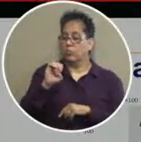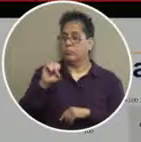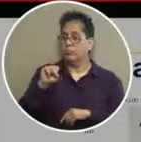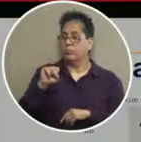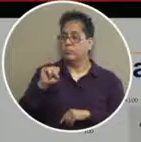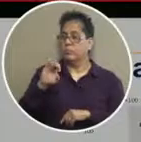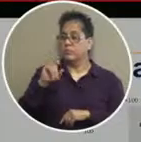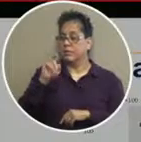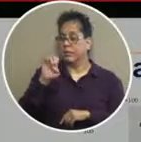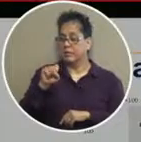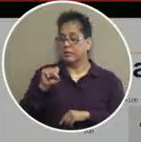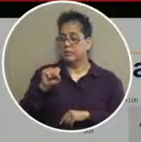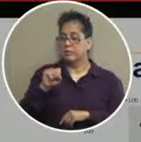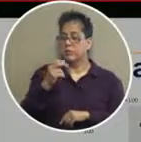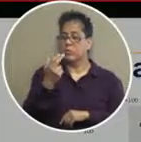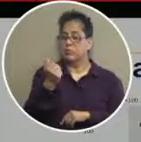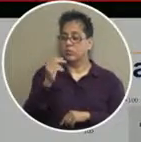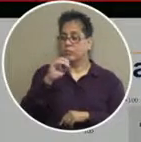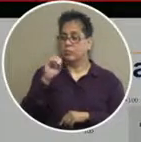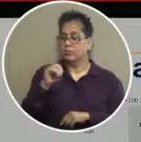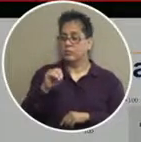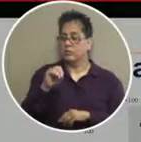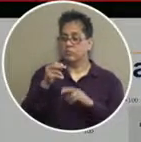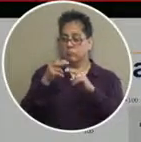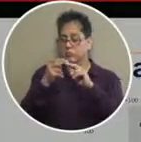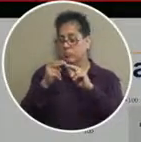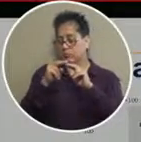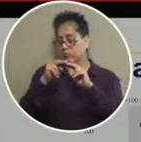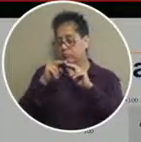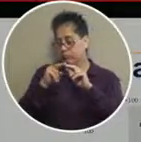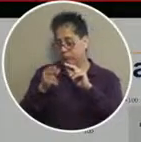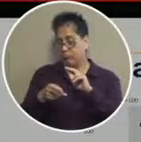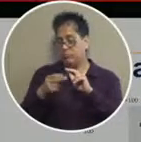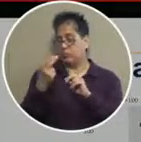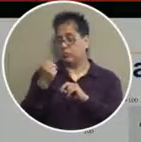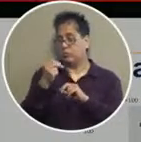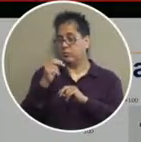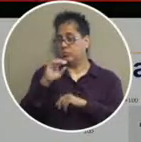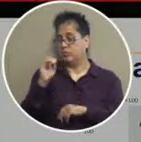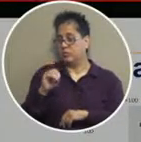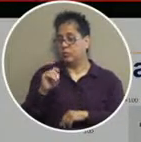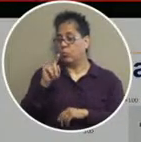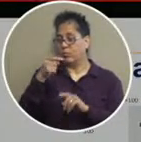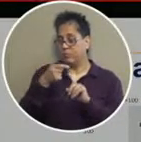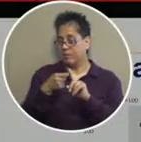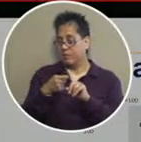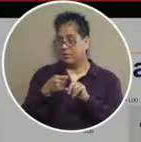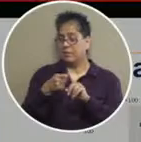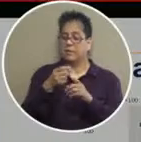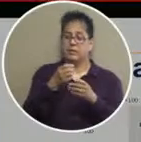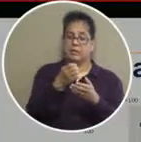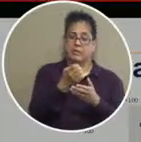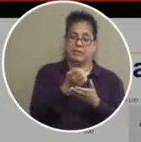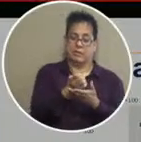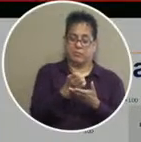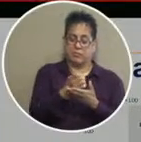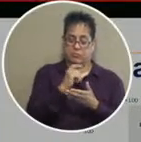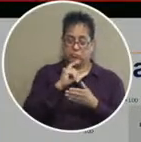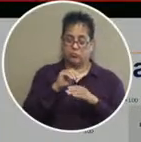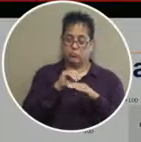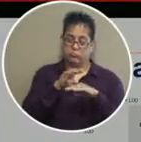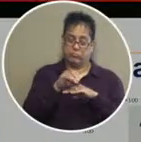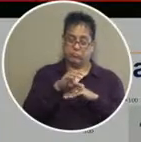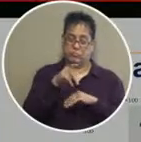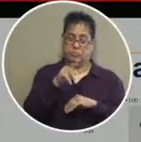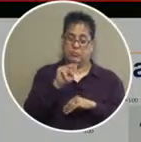of 13% in April, again, a sharp decline just in one month. Again, as the economy in El Paso is impacted with this